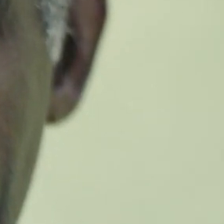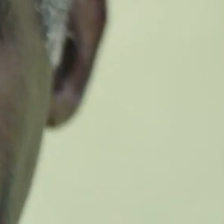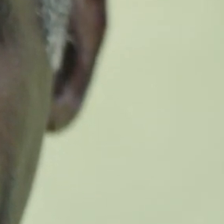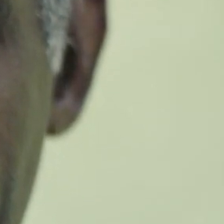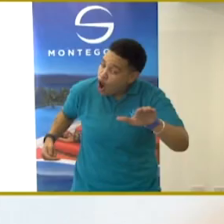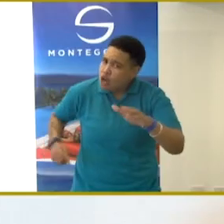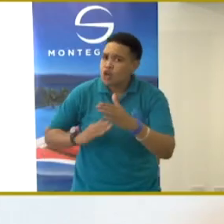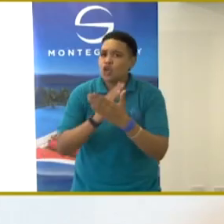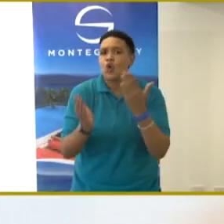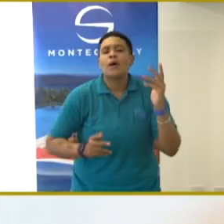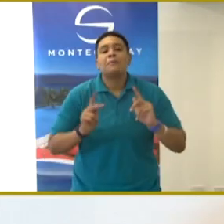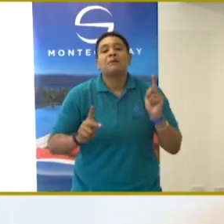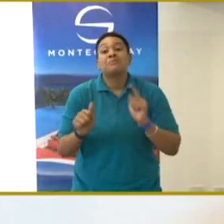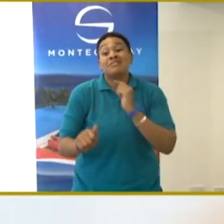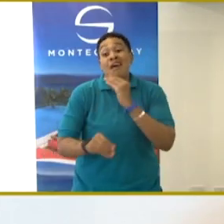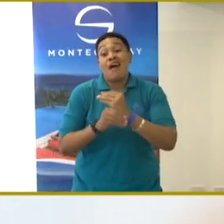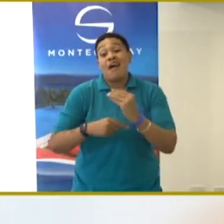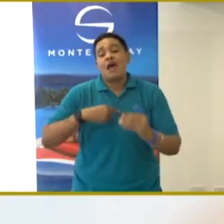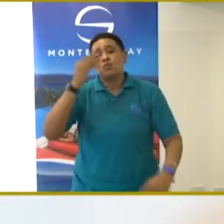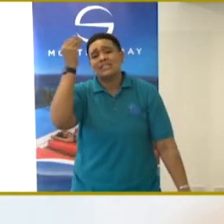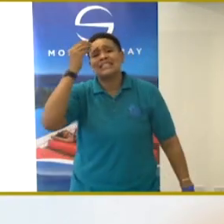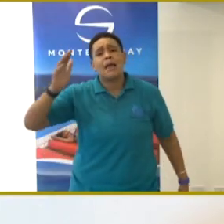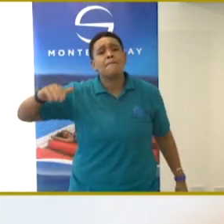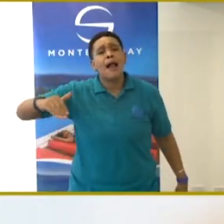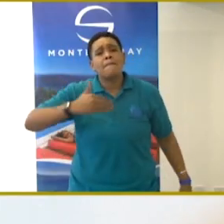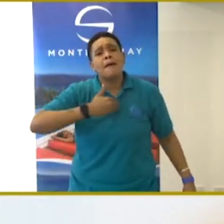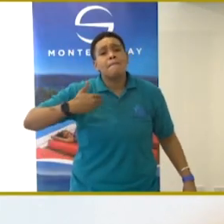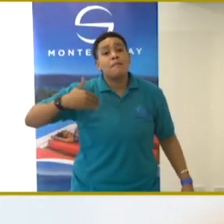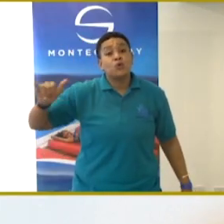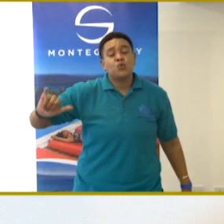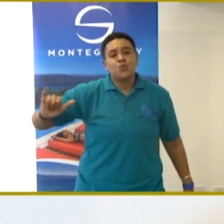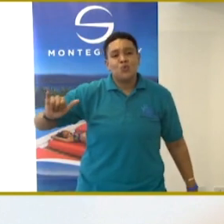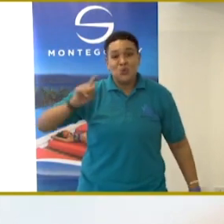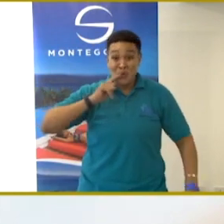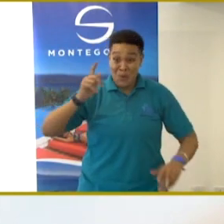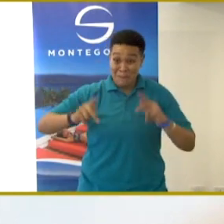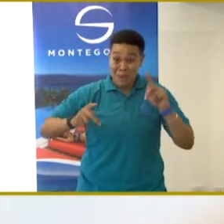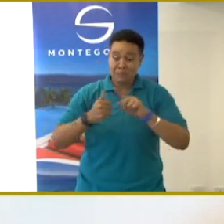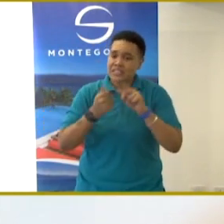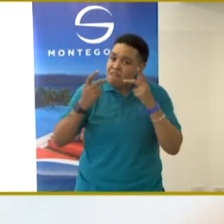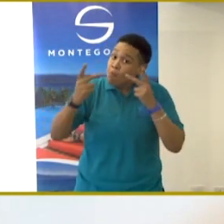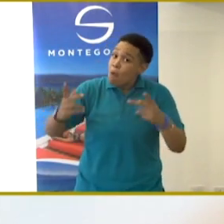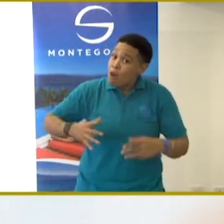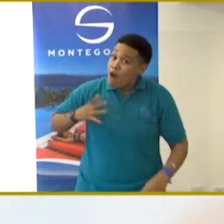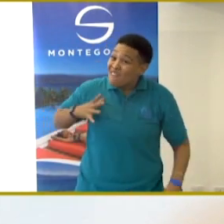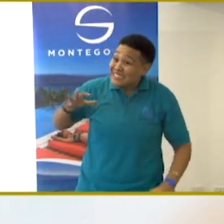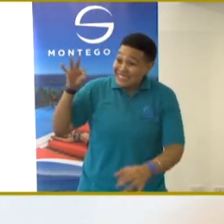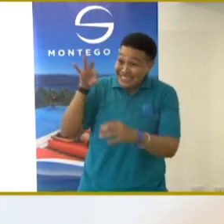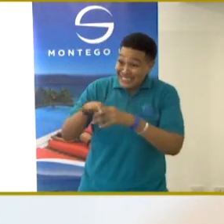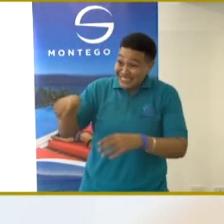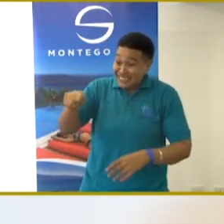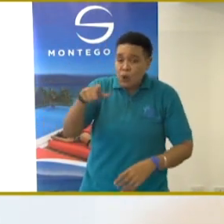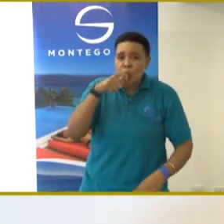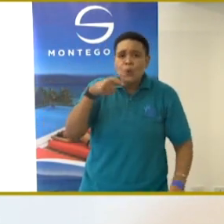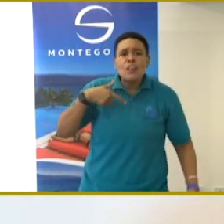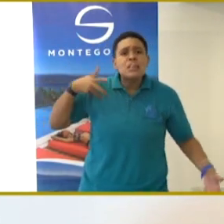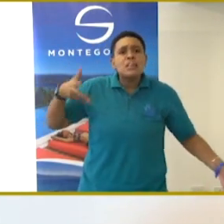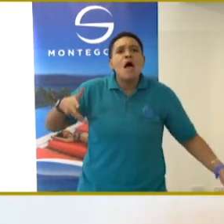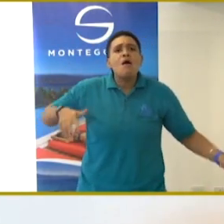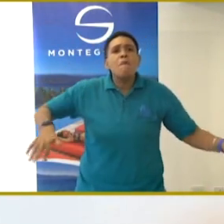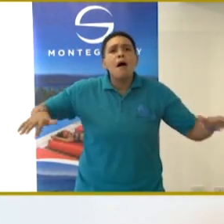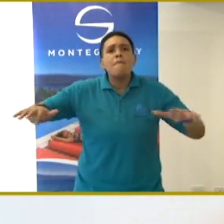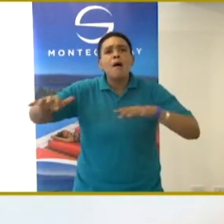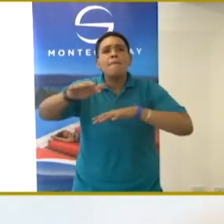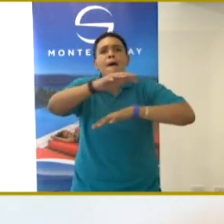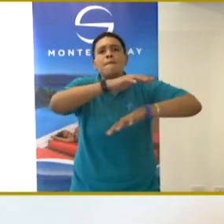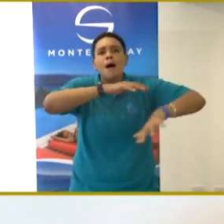illnesses. And indeed, I would say parliamentarians too. Persons or public officials, elected officials who are on the ground in the